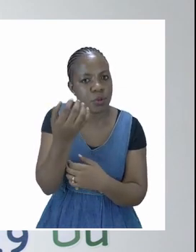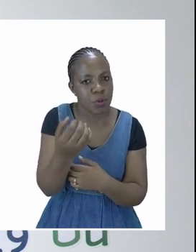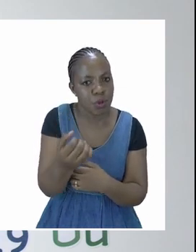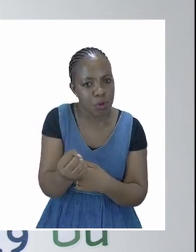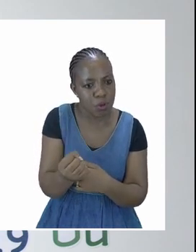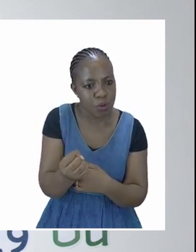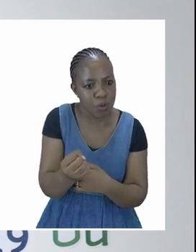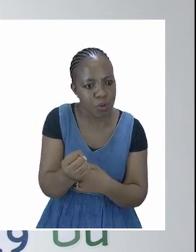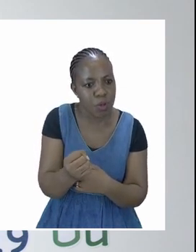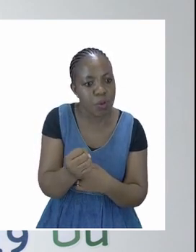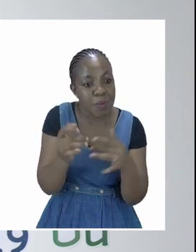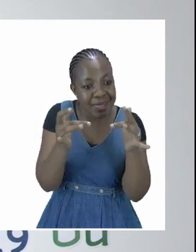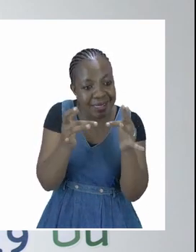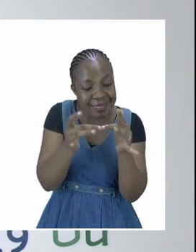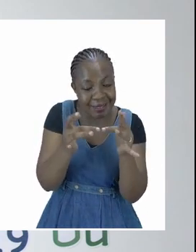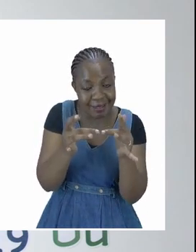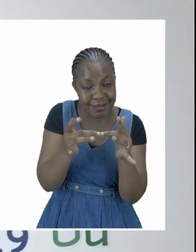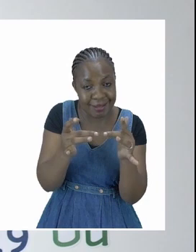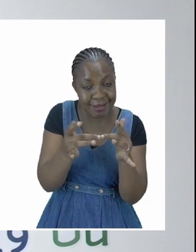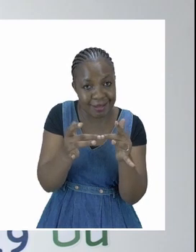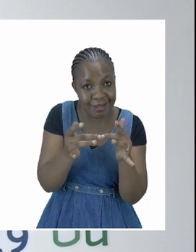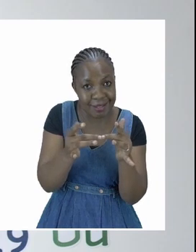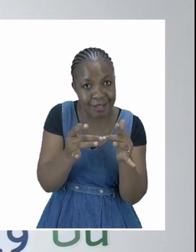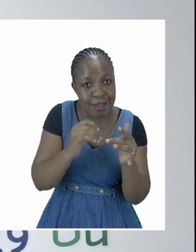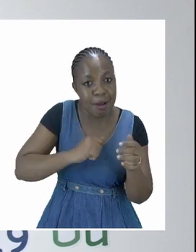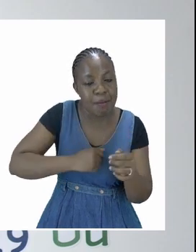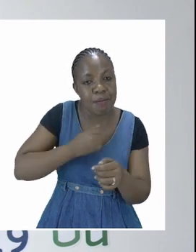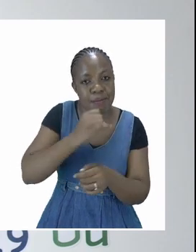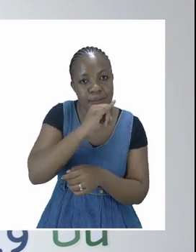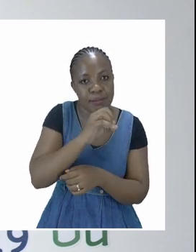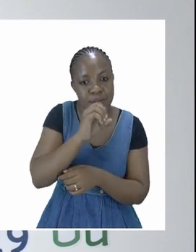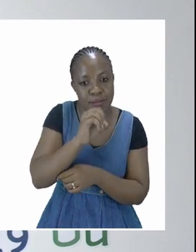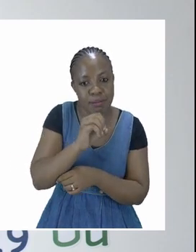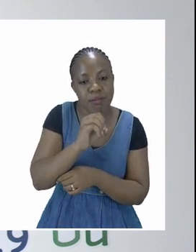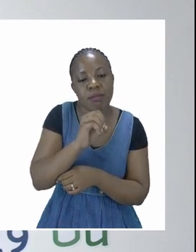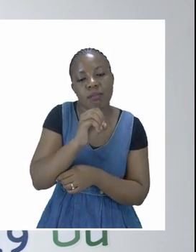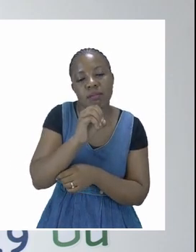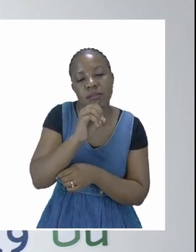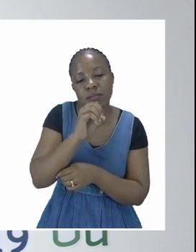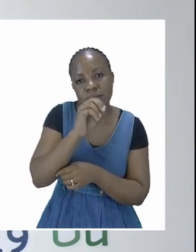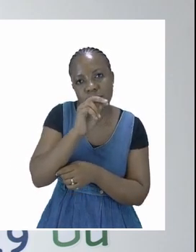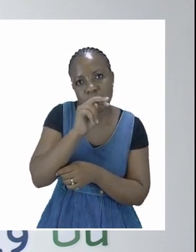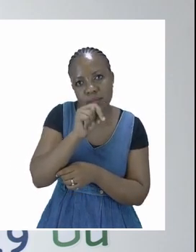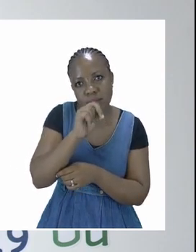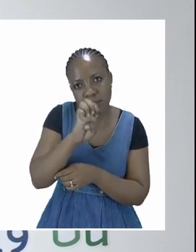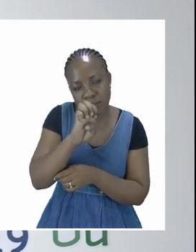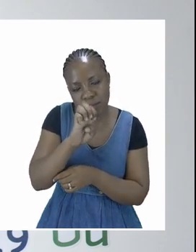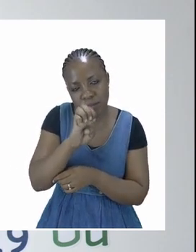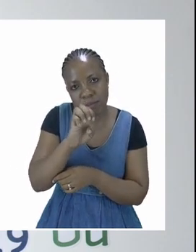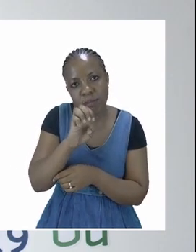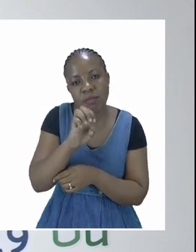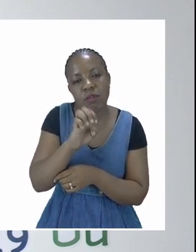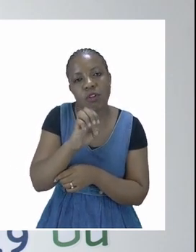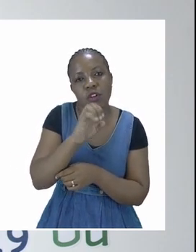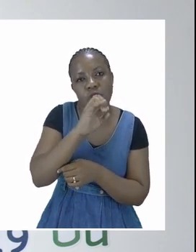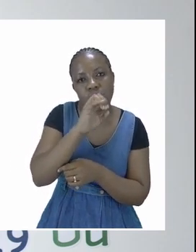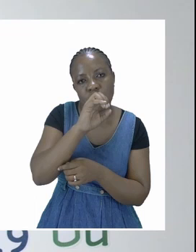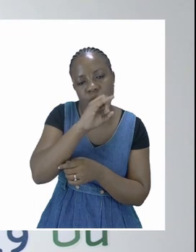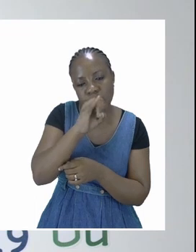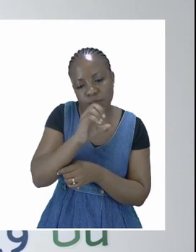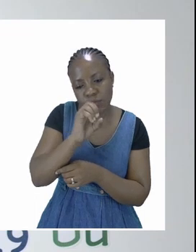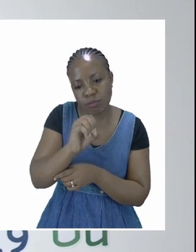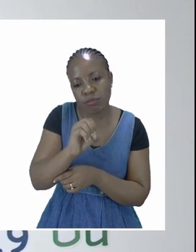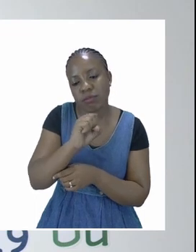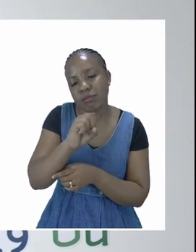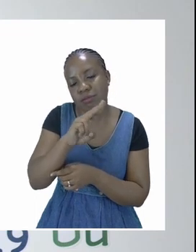our online platforms, MyZone and Zoshi Facebook pages, and in addition,